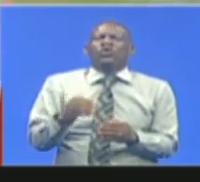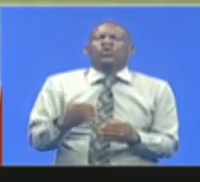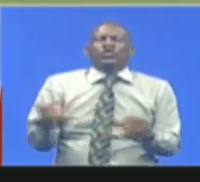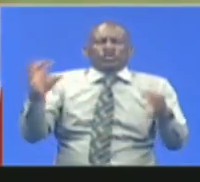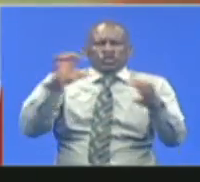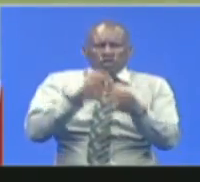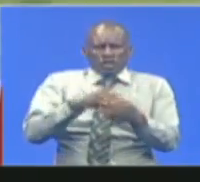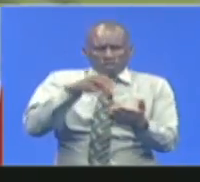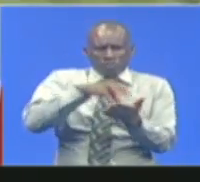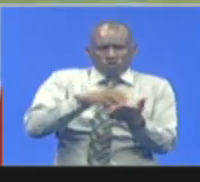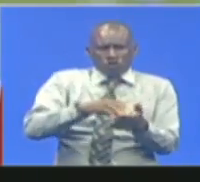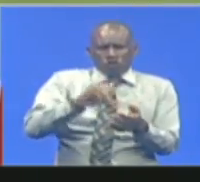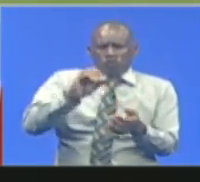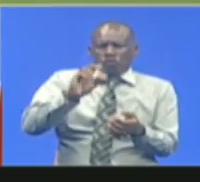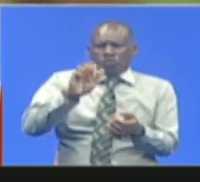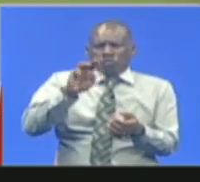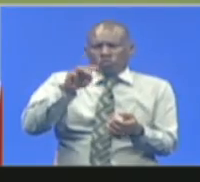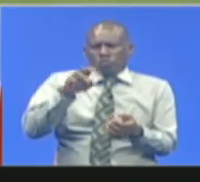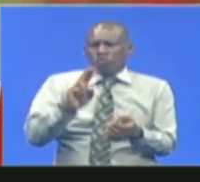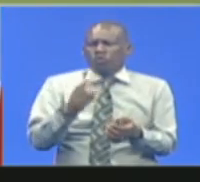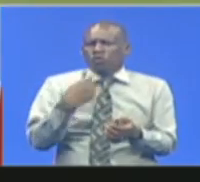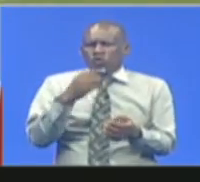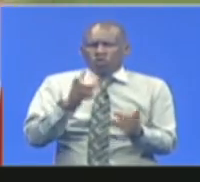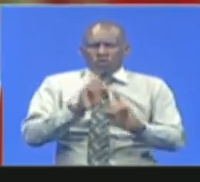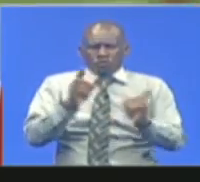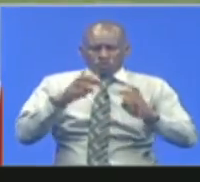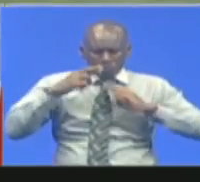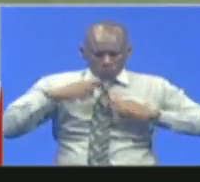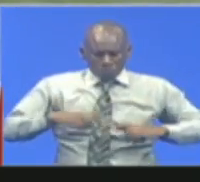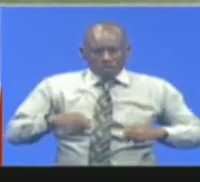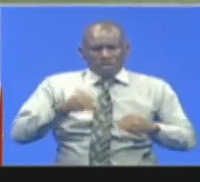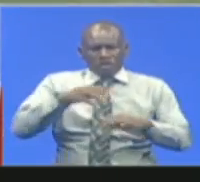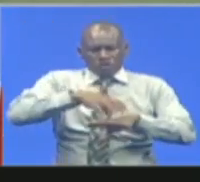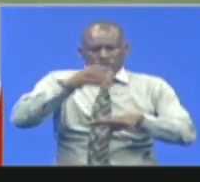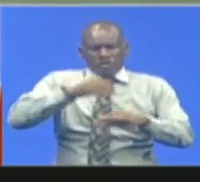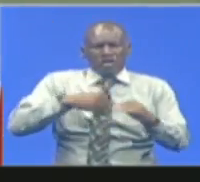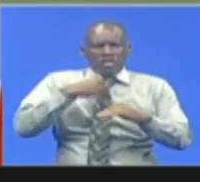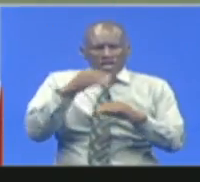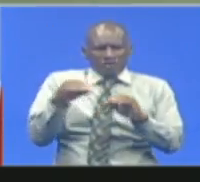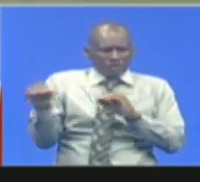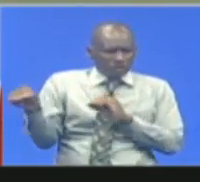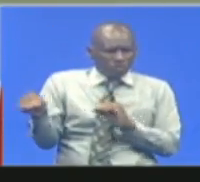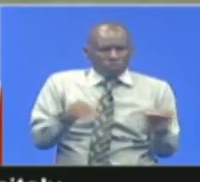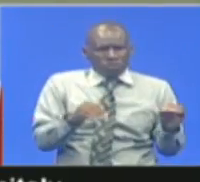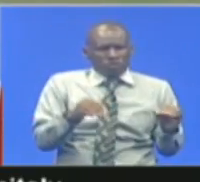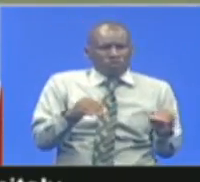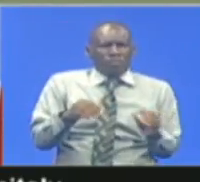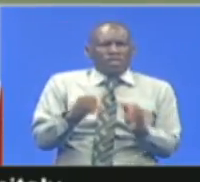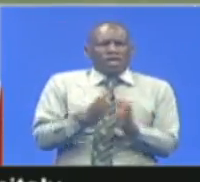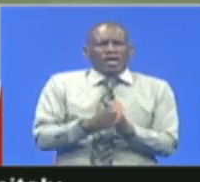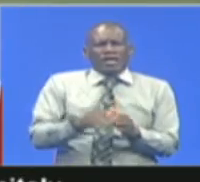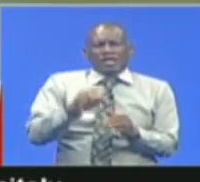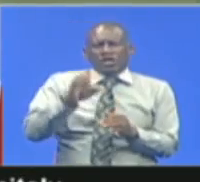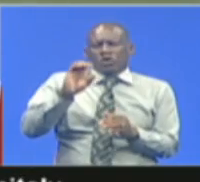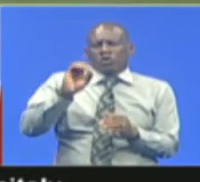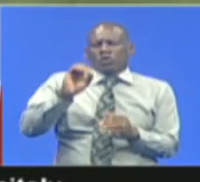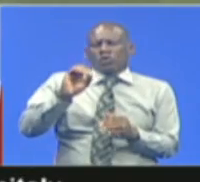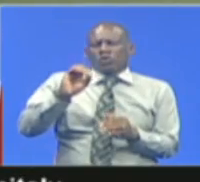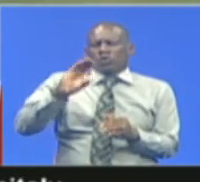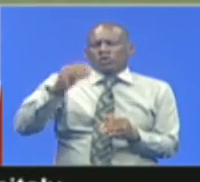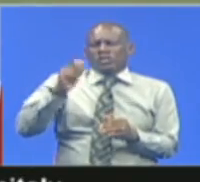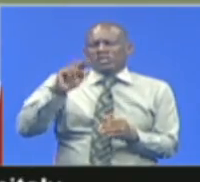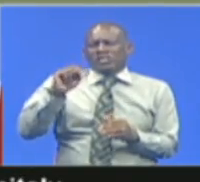place of Joseph Okumu, who has not settled yet in Sweden following his move from MLS, and Bernard Ochieng, who has